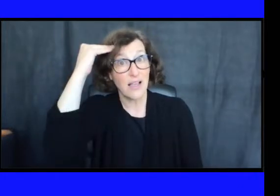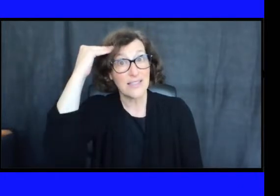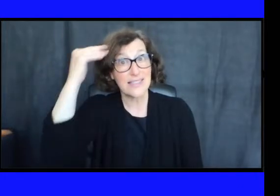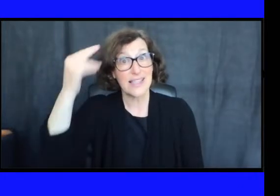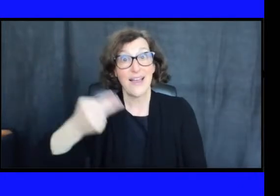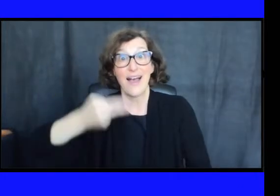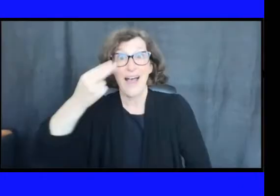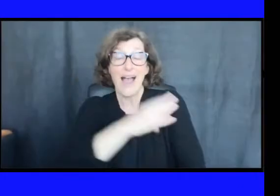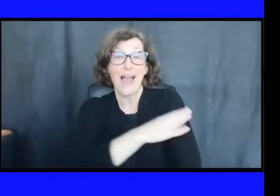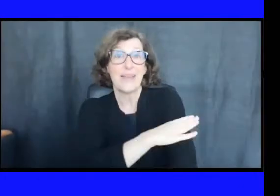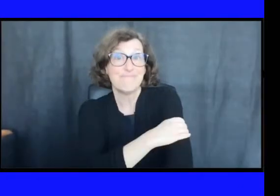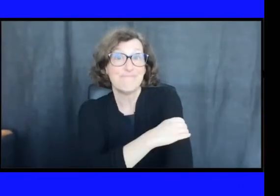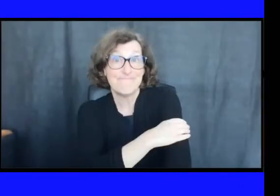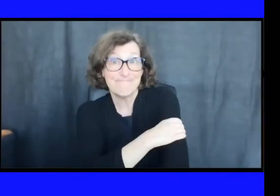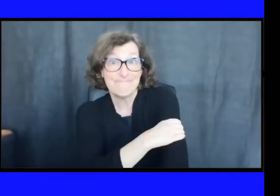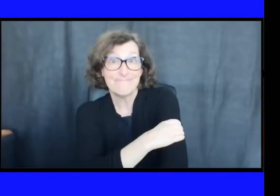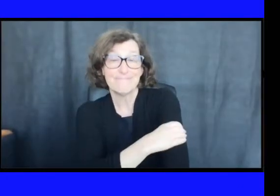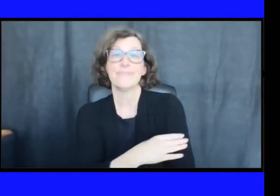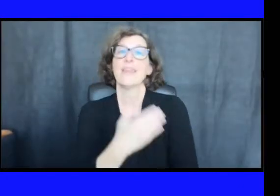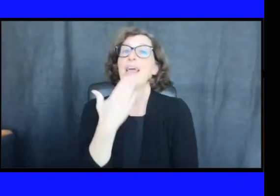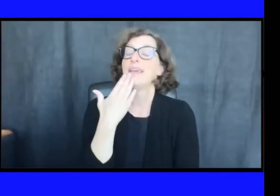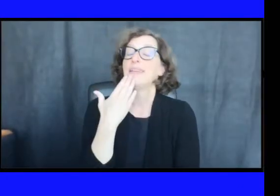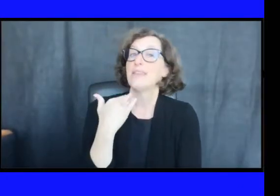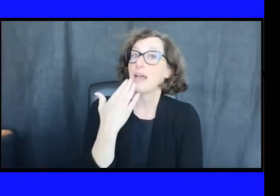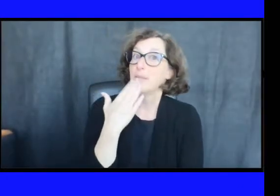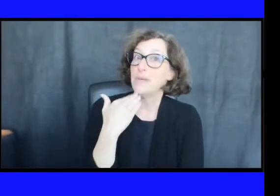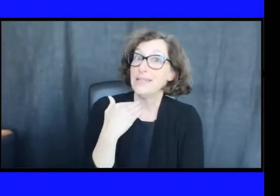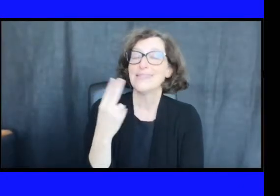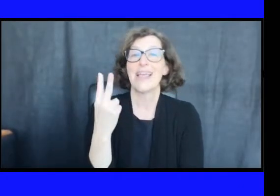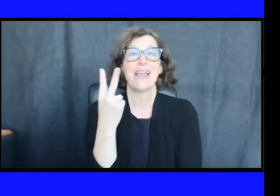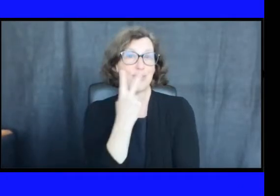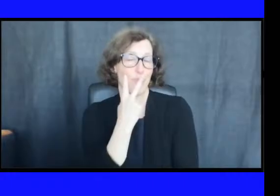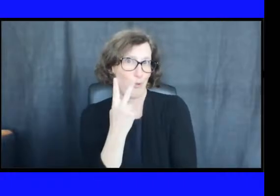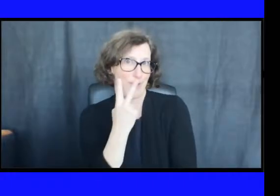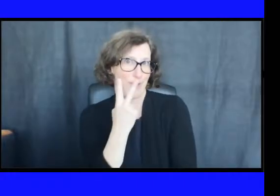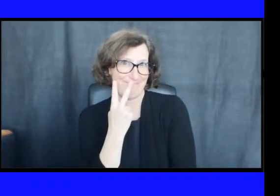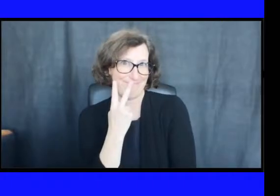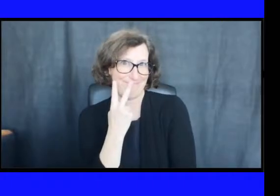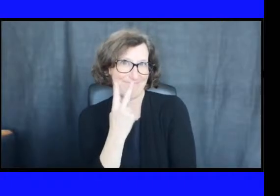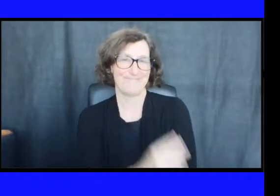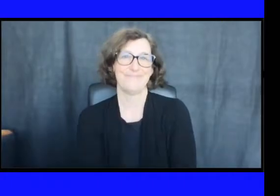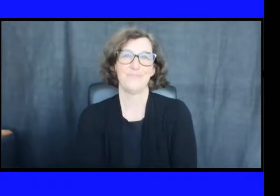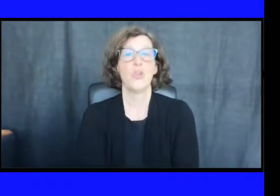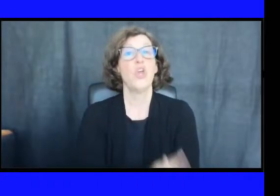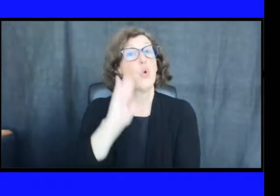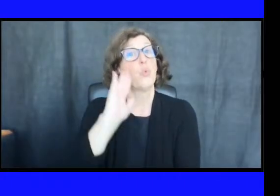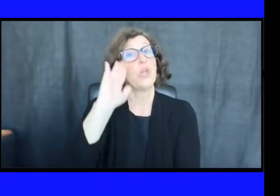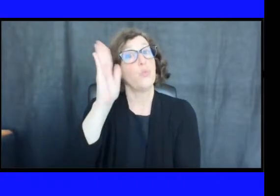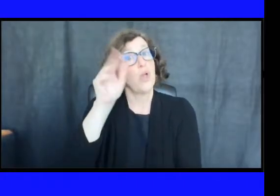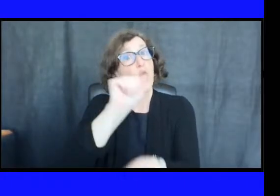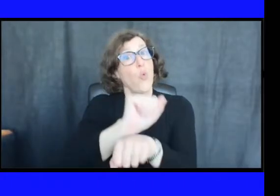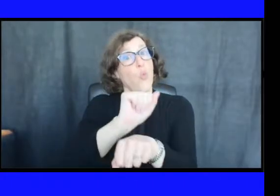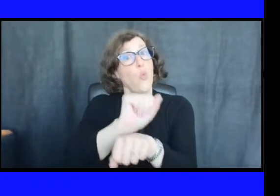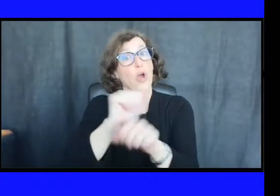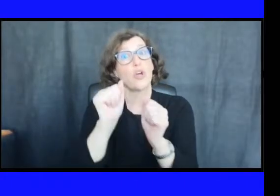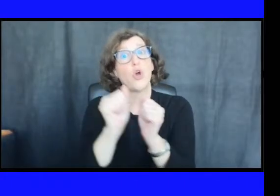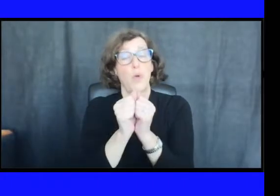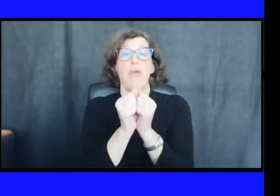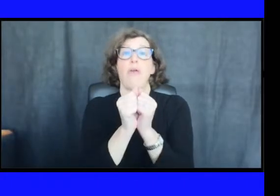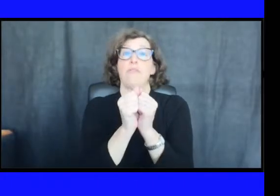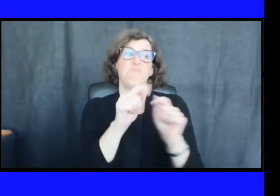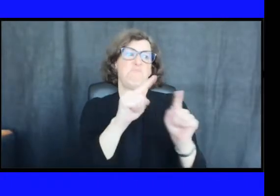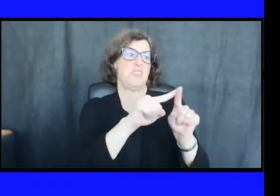previously mentioned, we have already implemented changes in the algorithms for vaginal birth